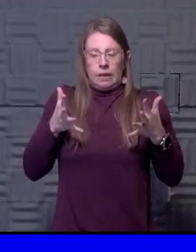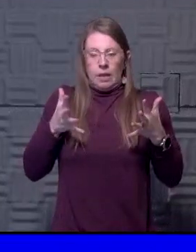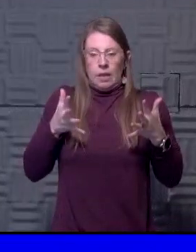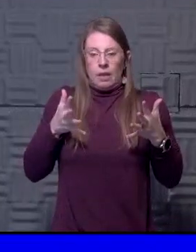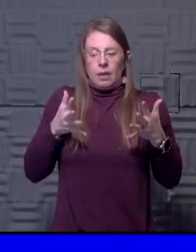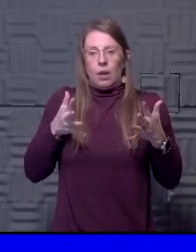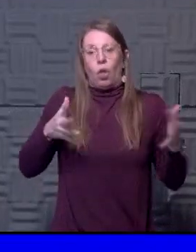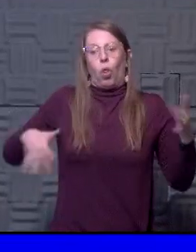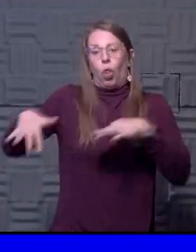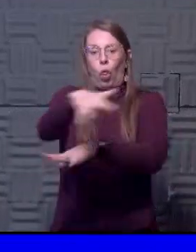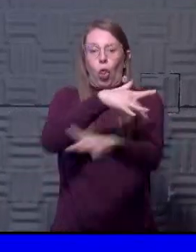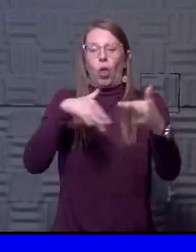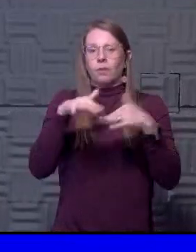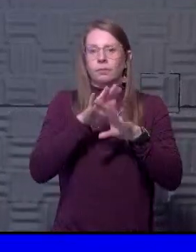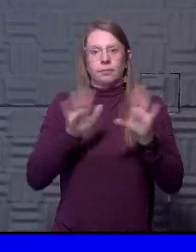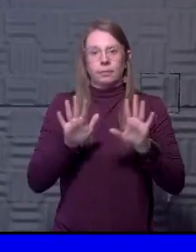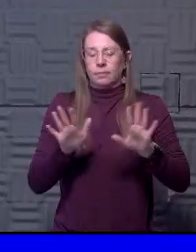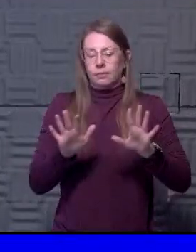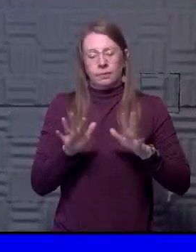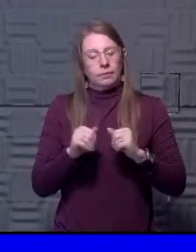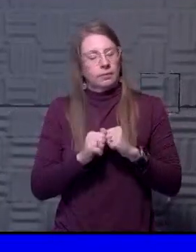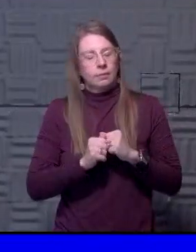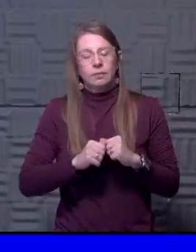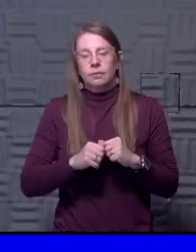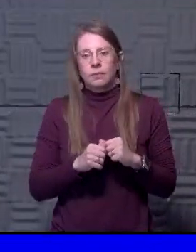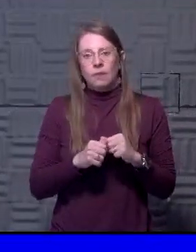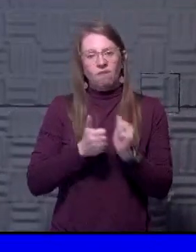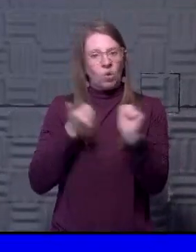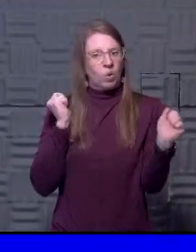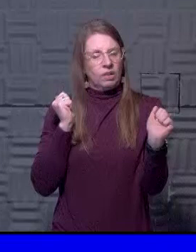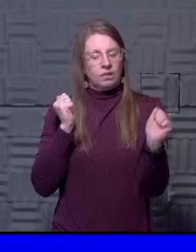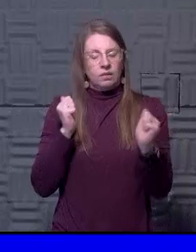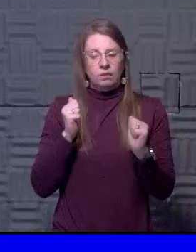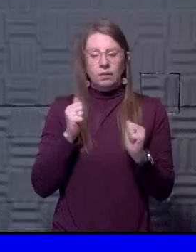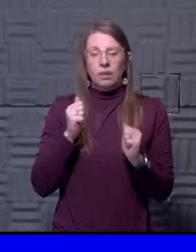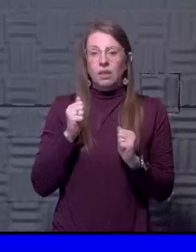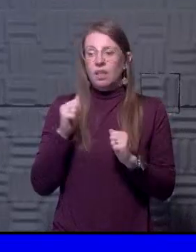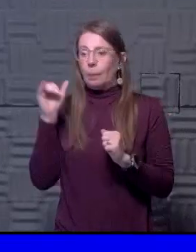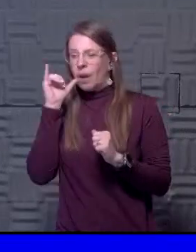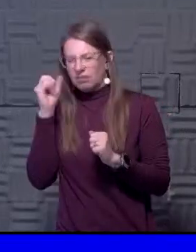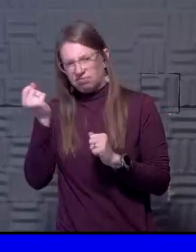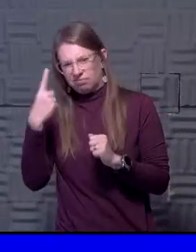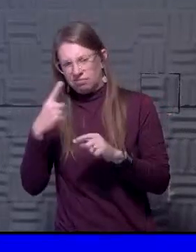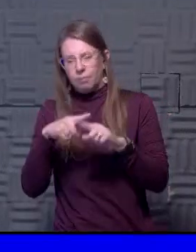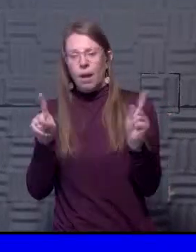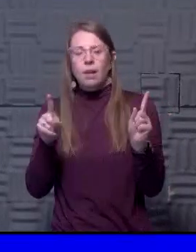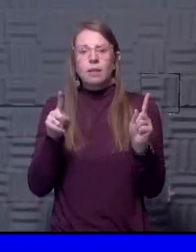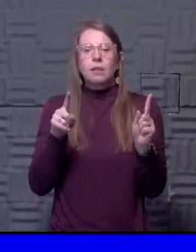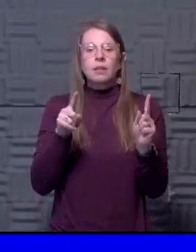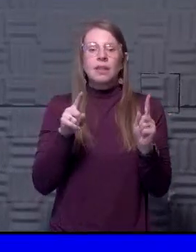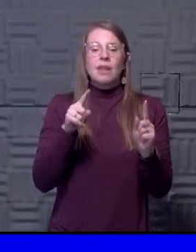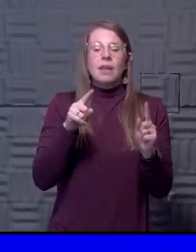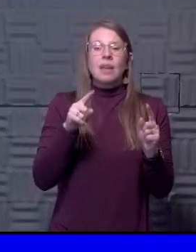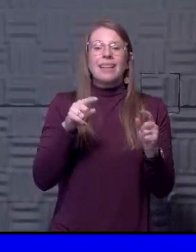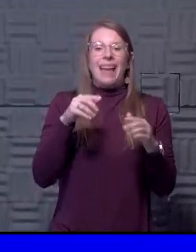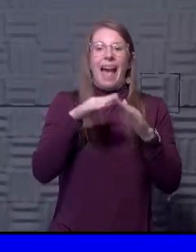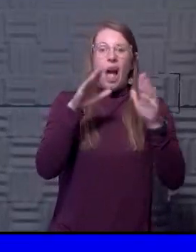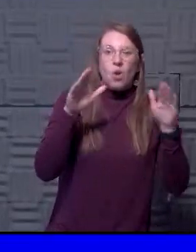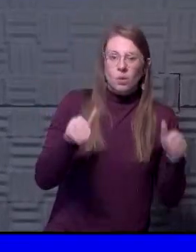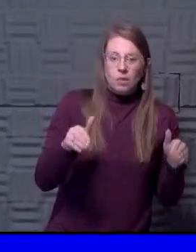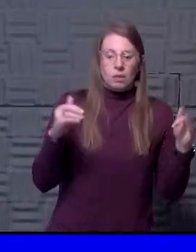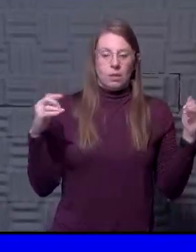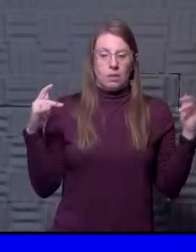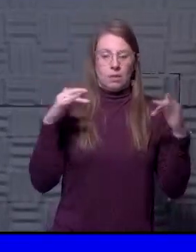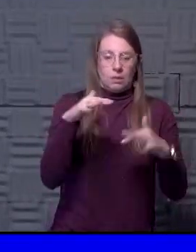meeting in large groups, not doing those gatherings. It's not just the bars, but we know that it's those gatherings in the households, in